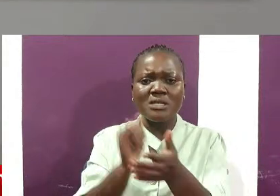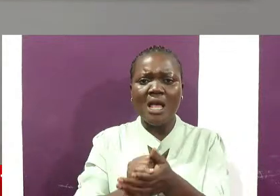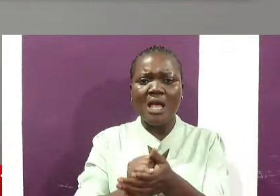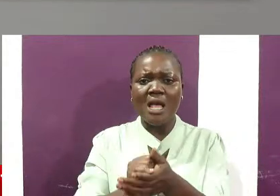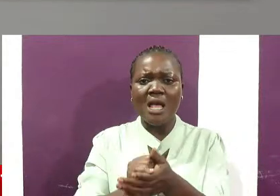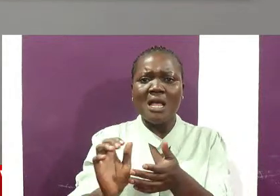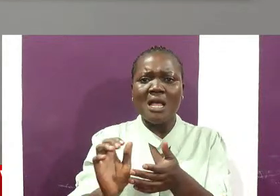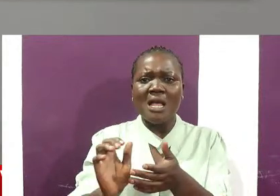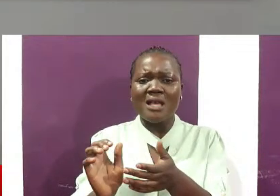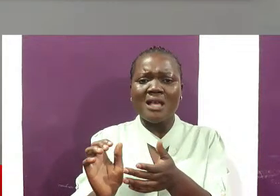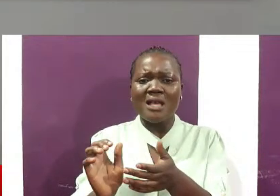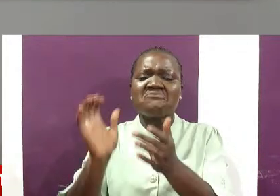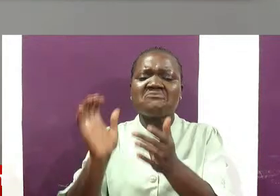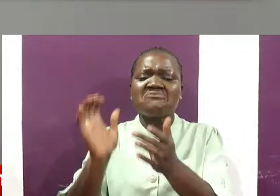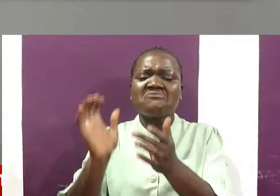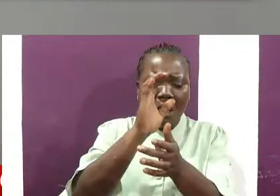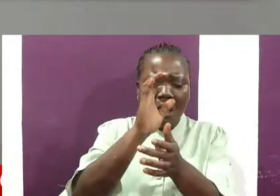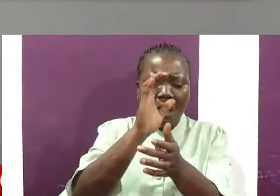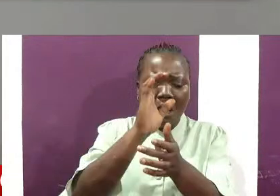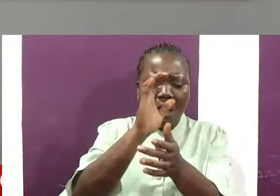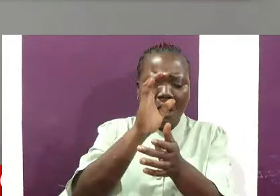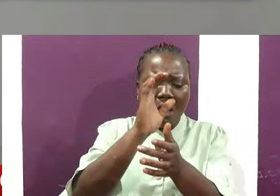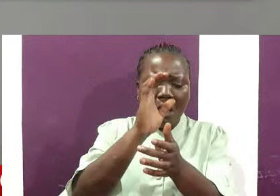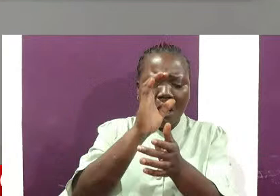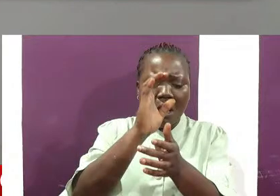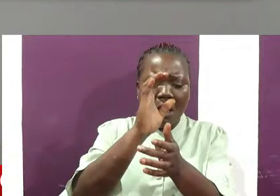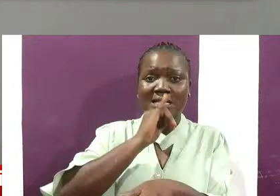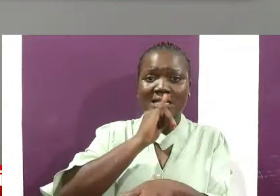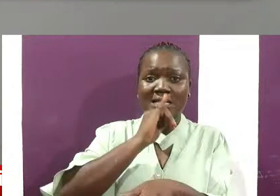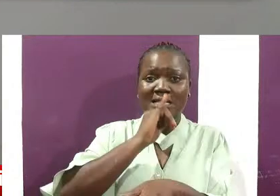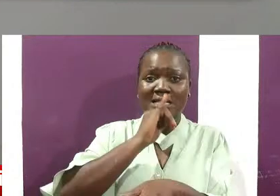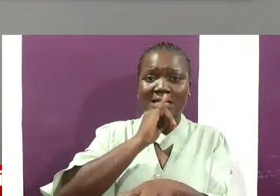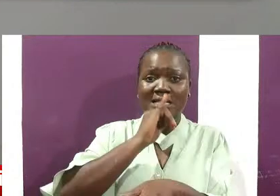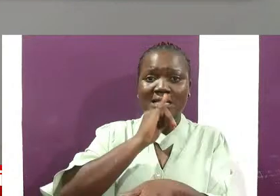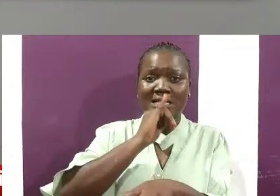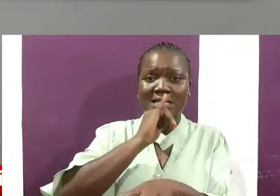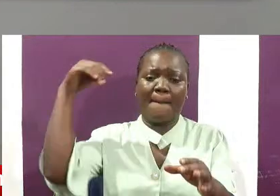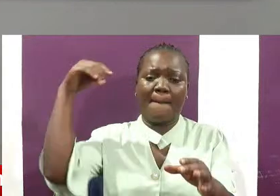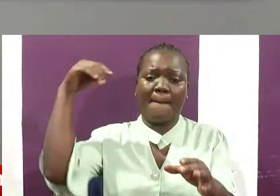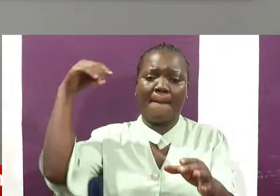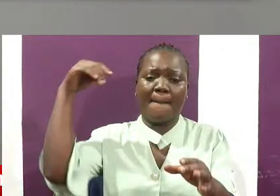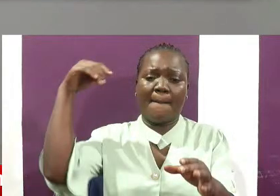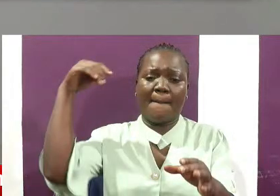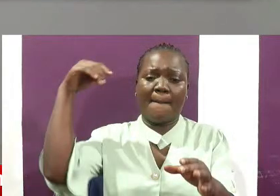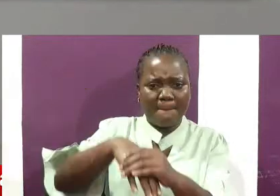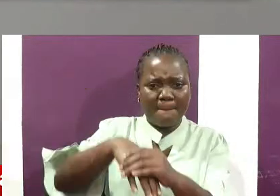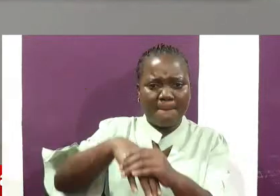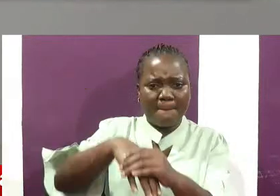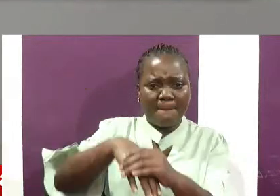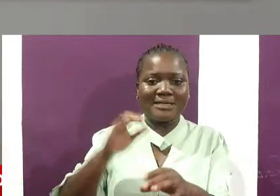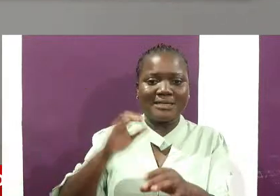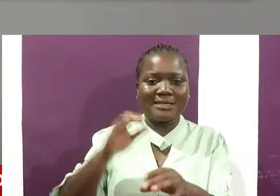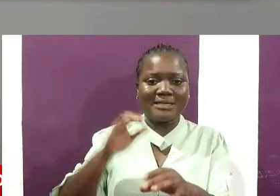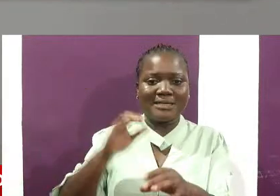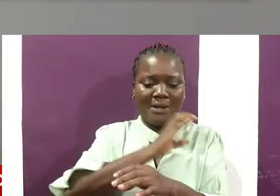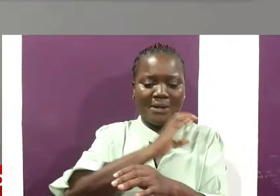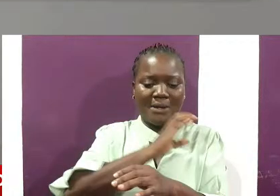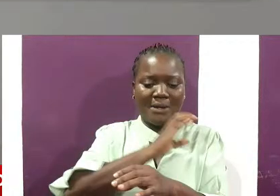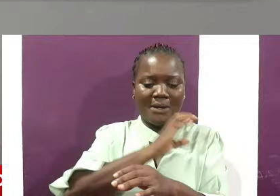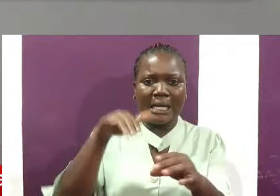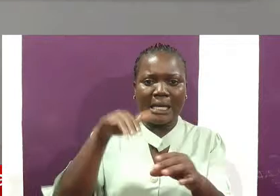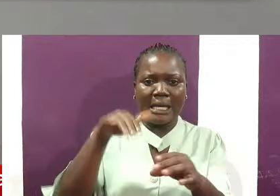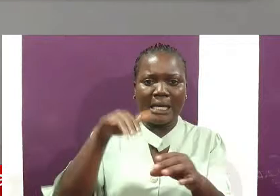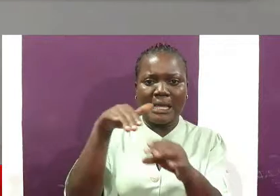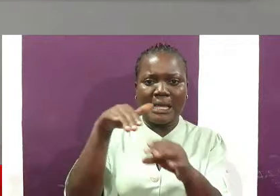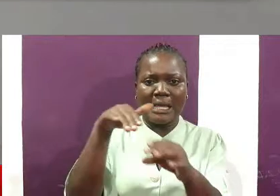no ankasa no mu ewo kristo mu chese obete atia kristo mu kristo mu kristo mu. In chapter 1 alone you have